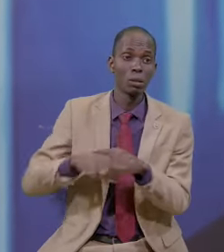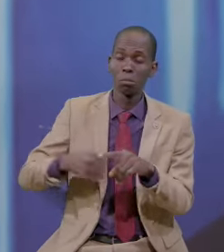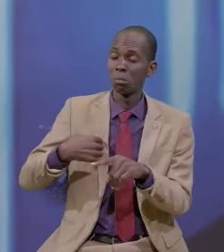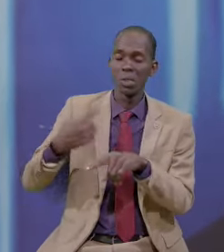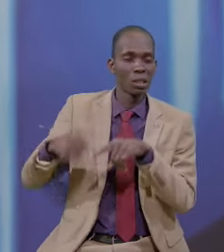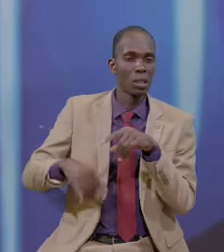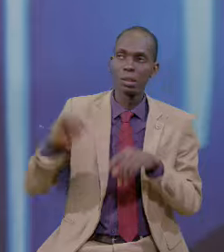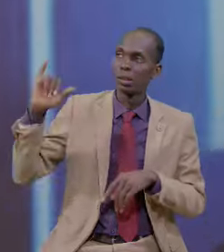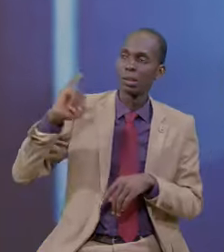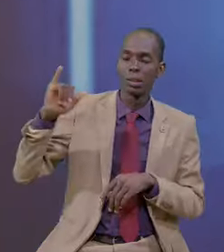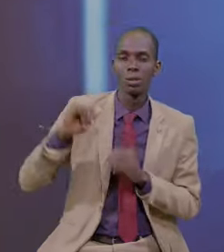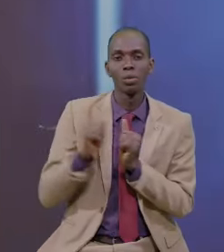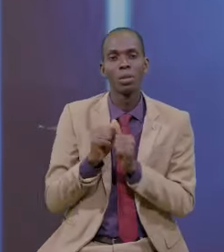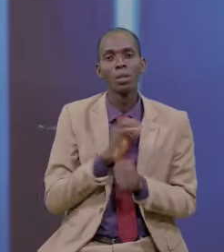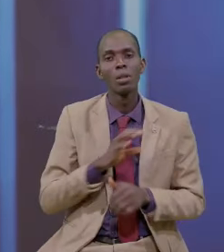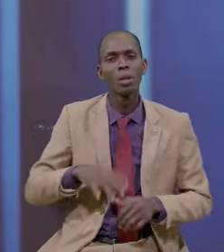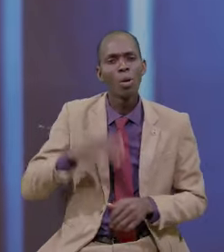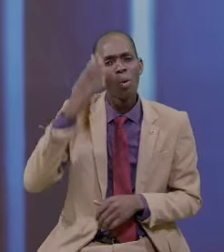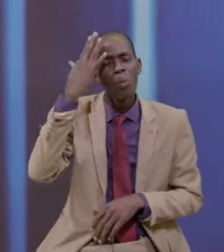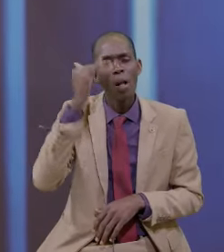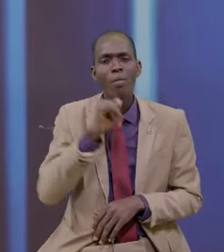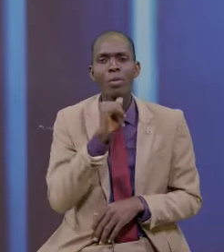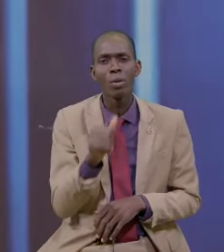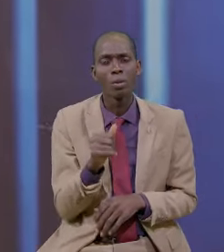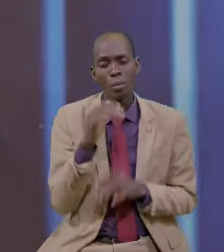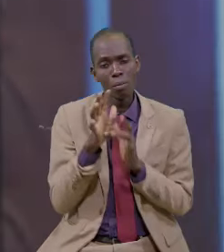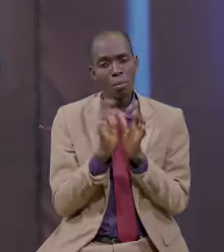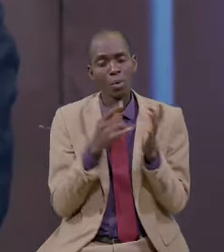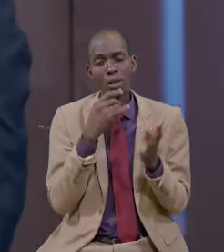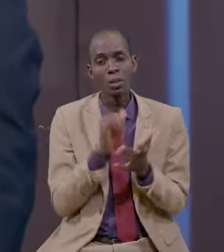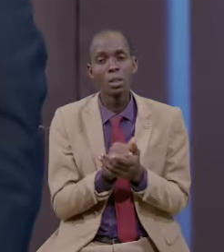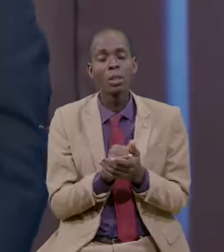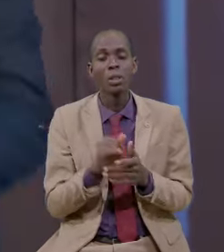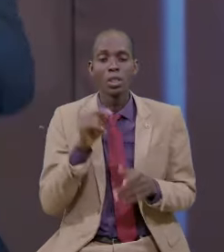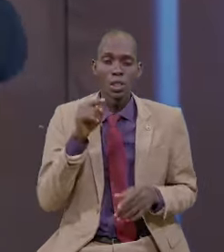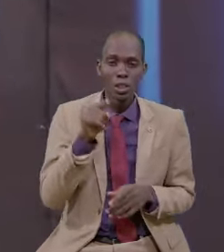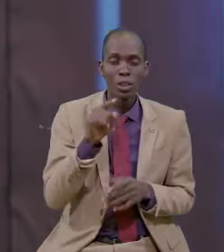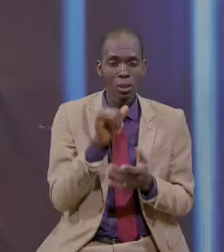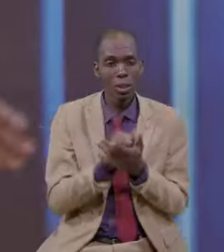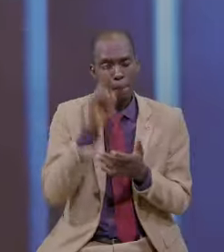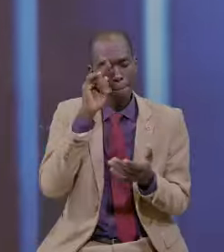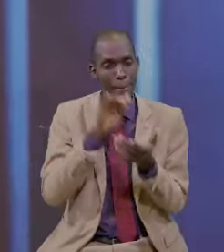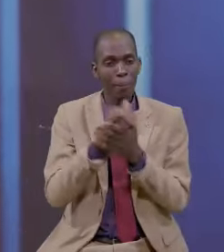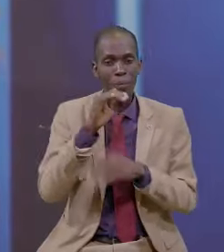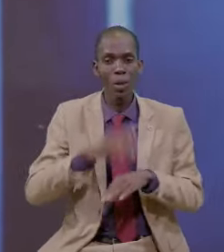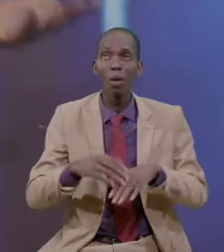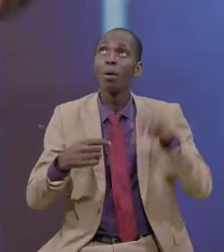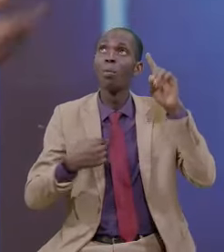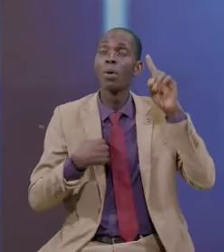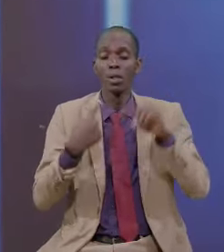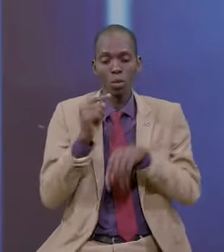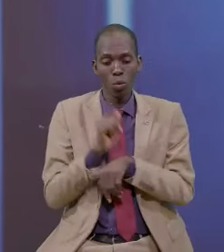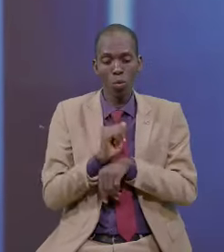not? He that believeth on me, the works I do, he shall